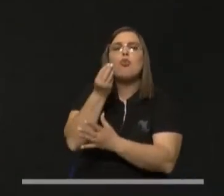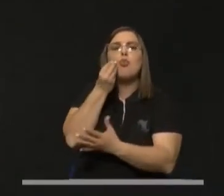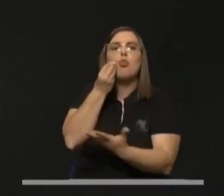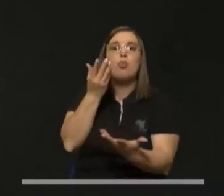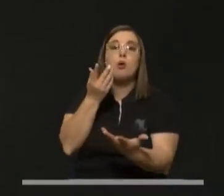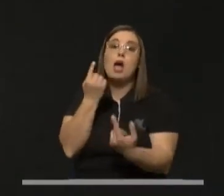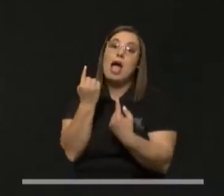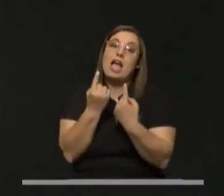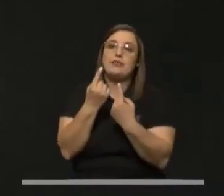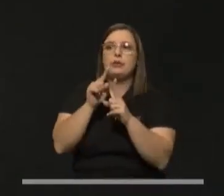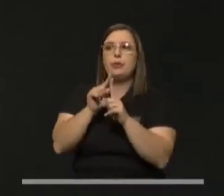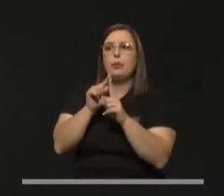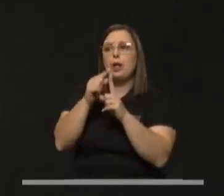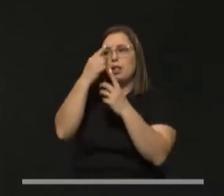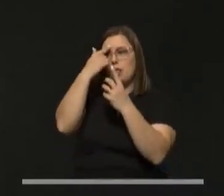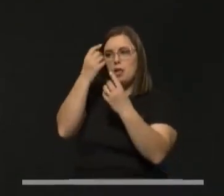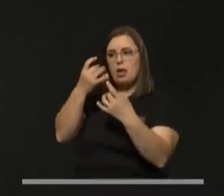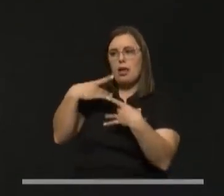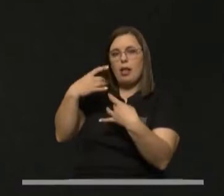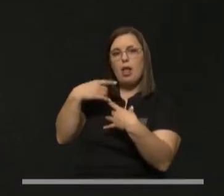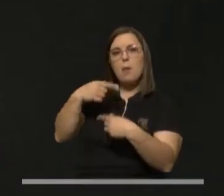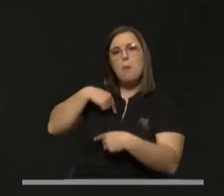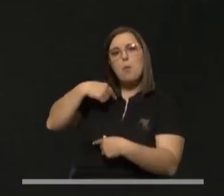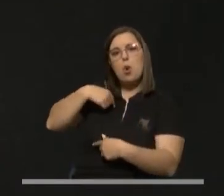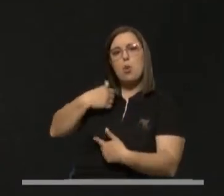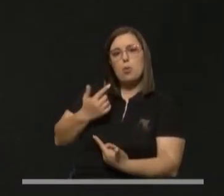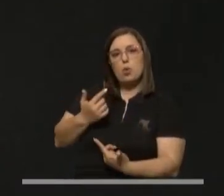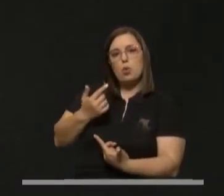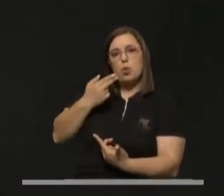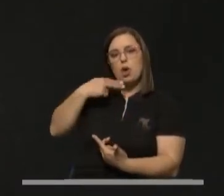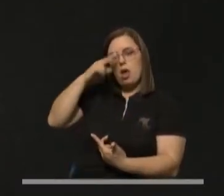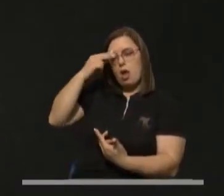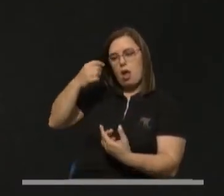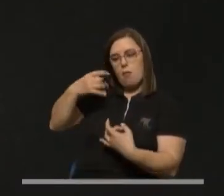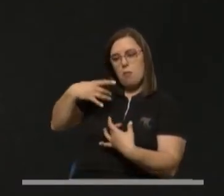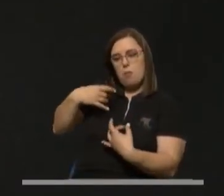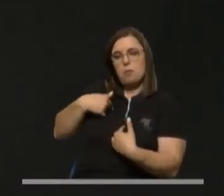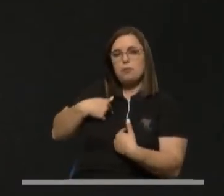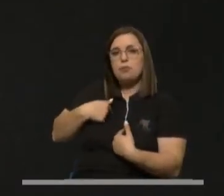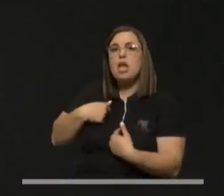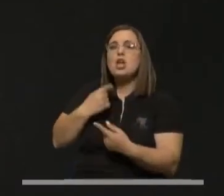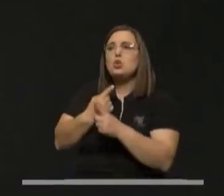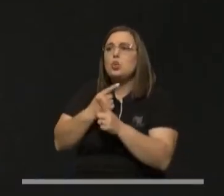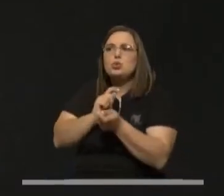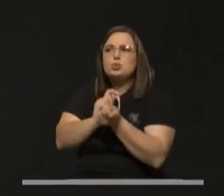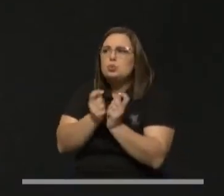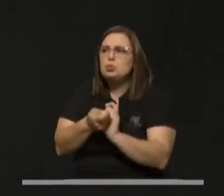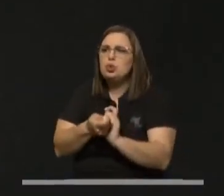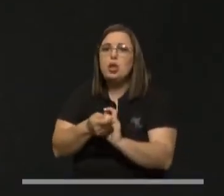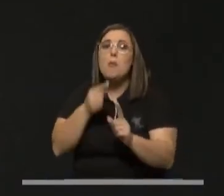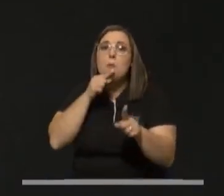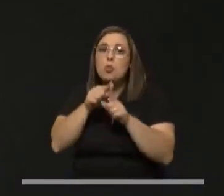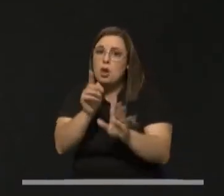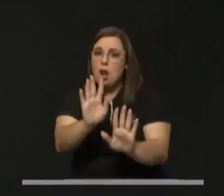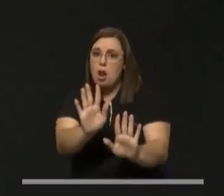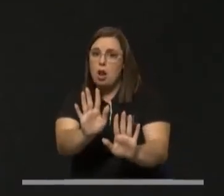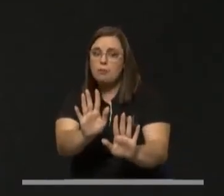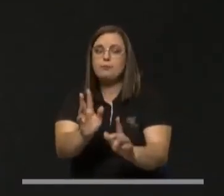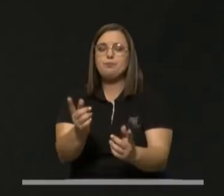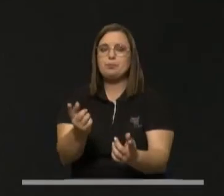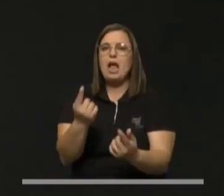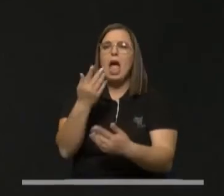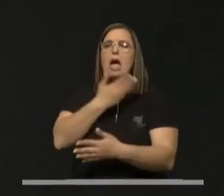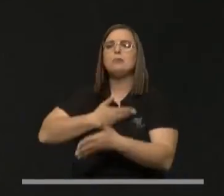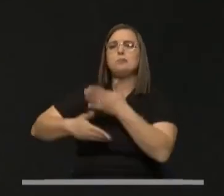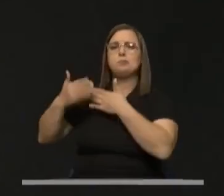processes, and sometimes we deceive ourselves. And I can give you an example of how things change. It's not from